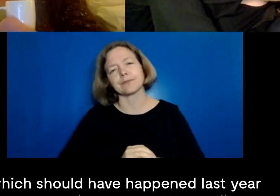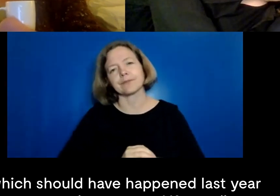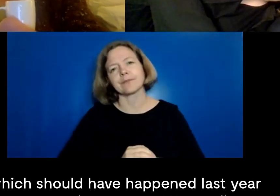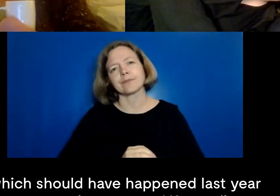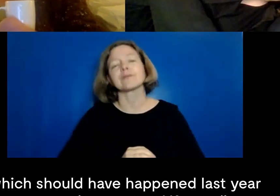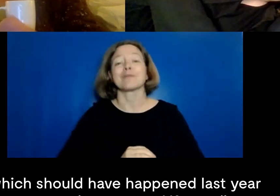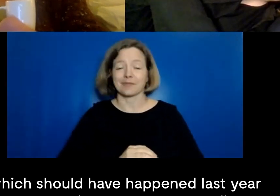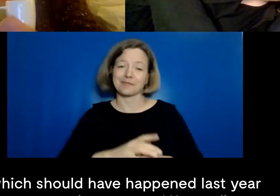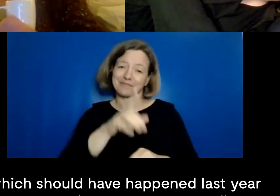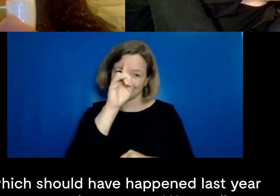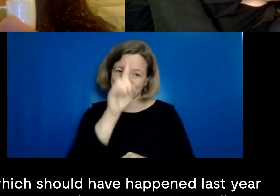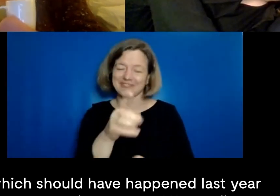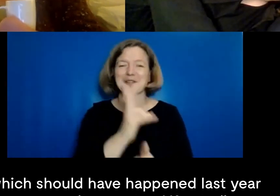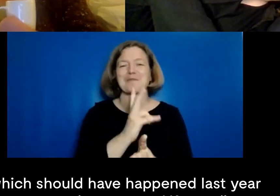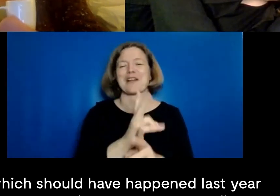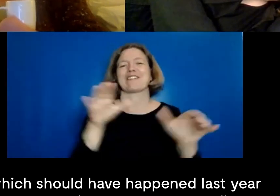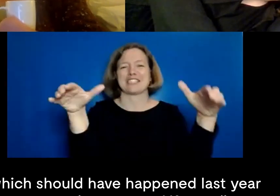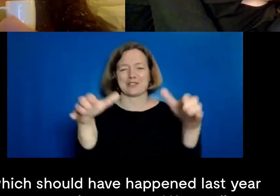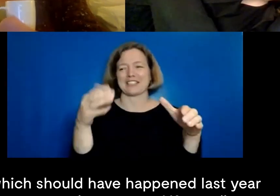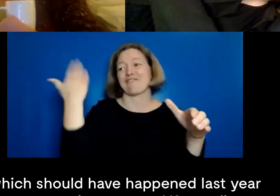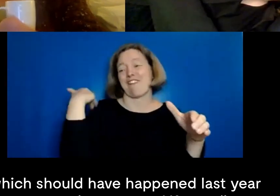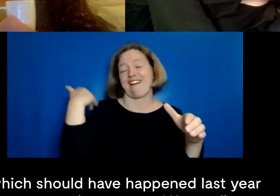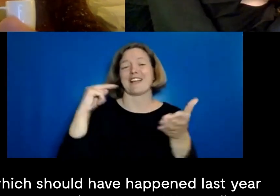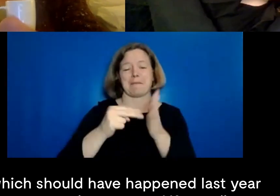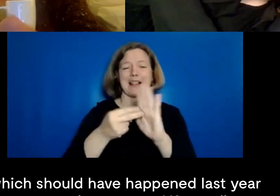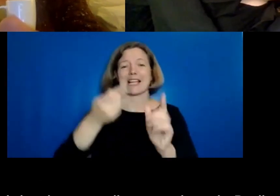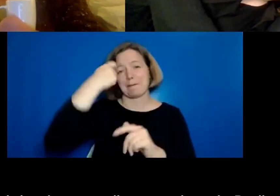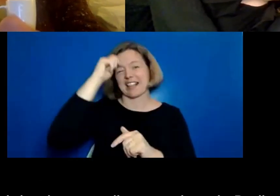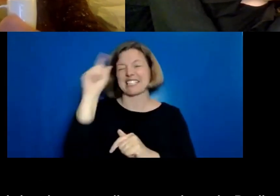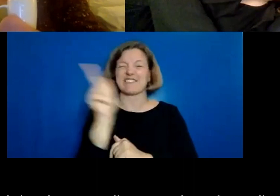last year as an on-site event at